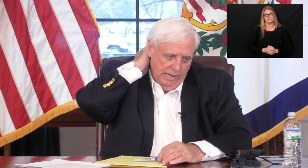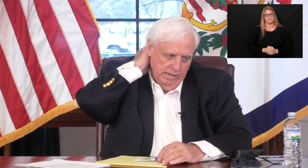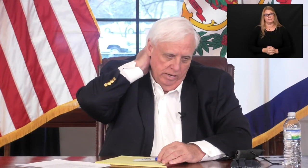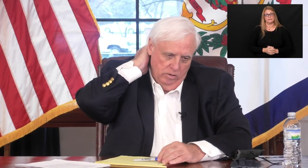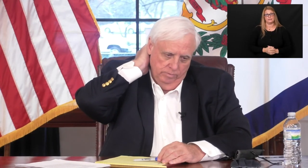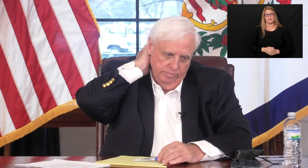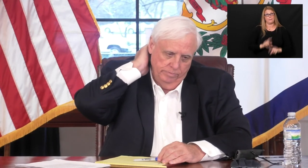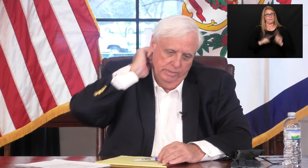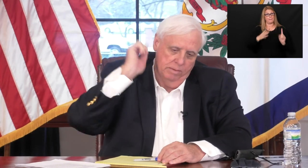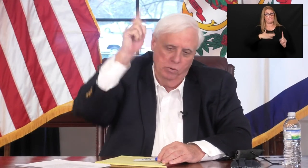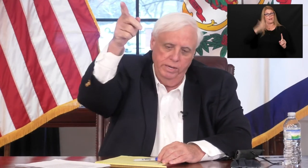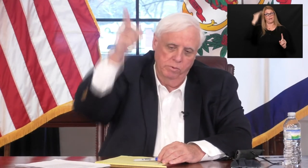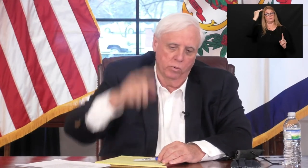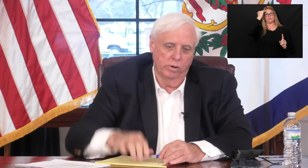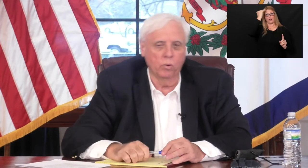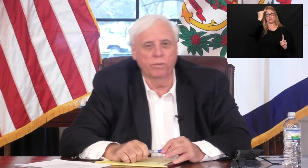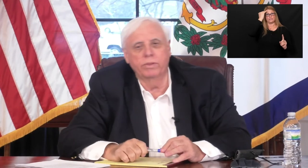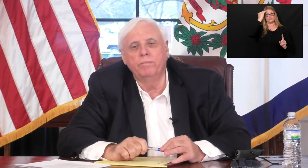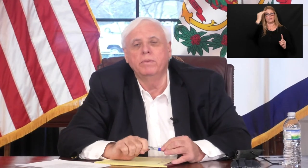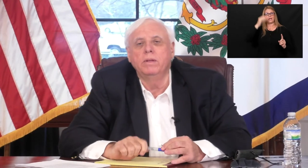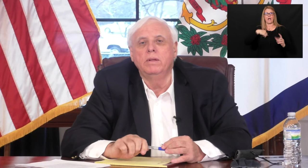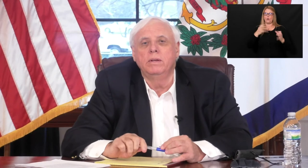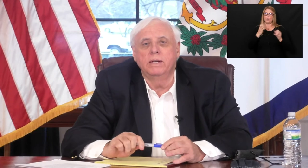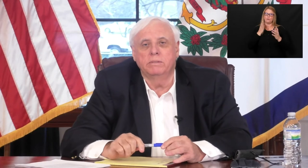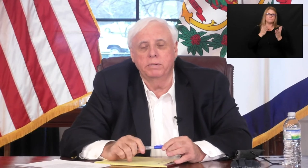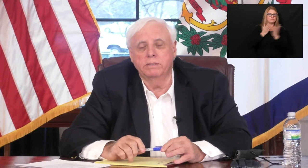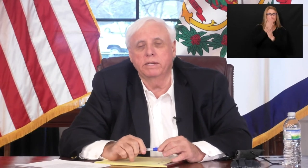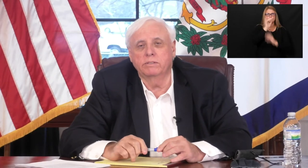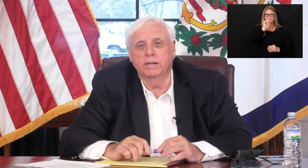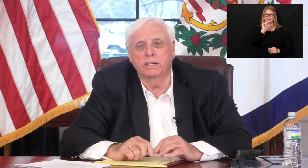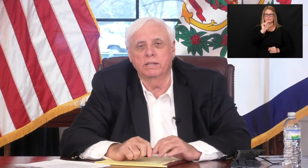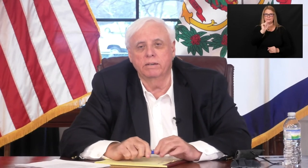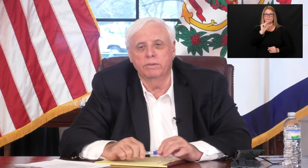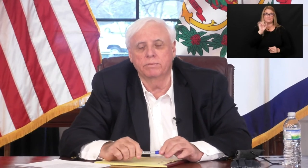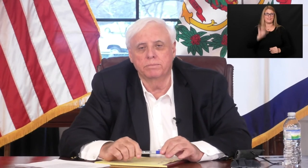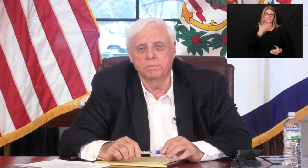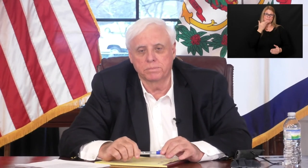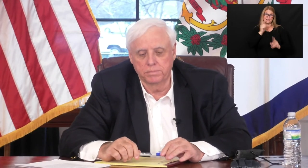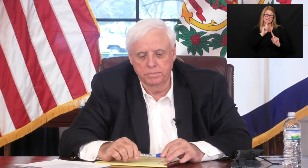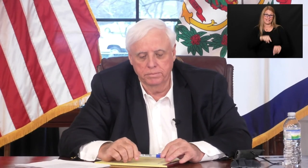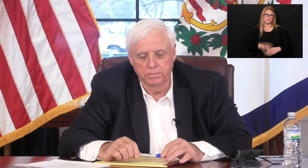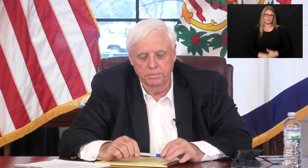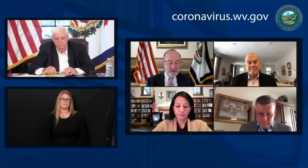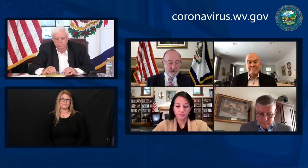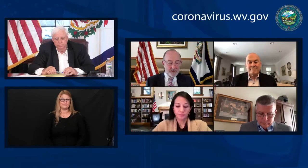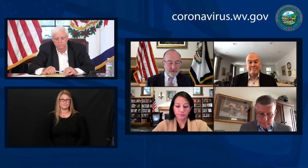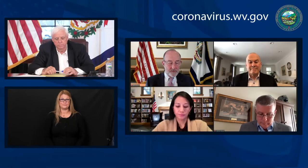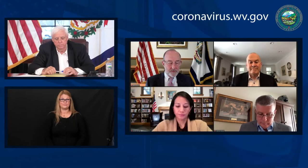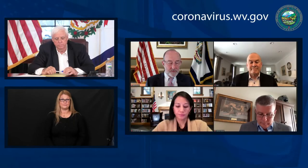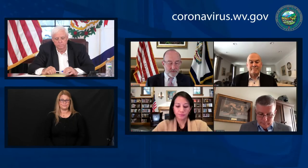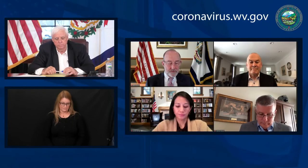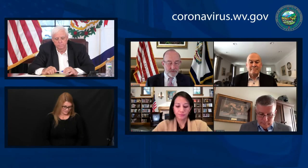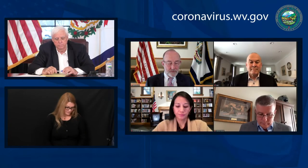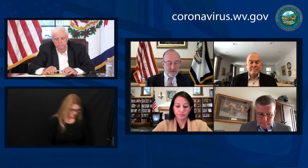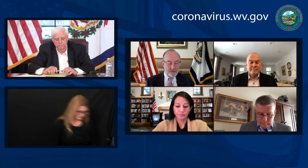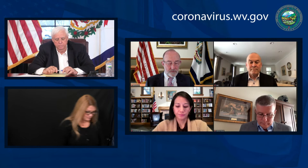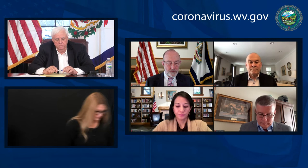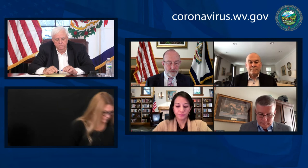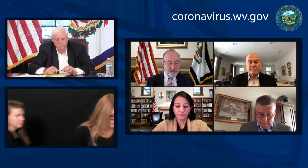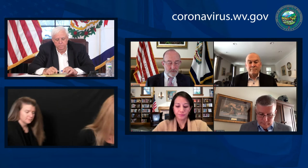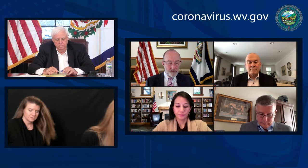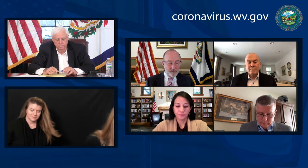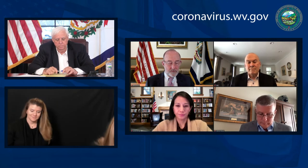what I know, I'm going to keep going north. That's the best answer I can give you. All right, thanks, Paul. Next to